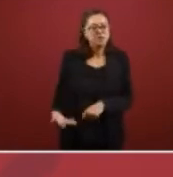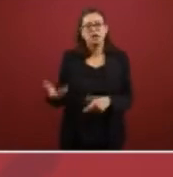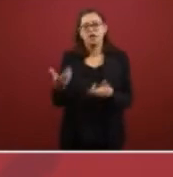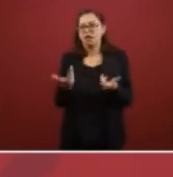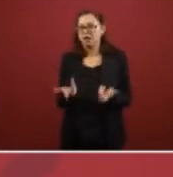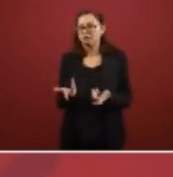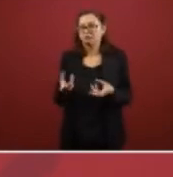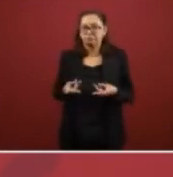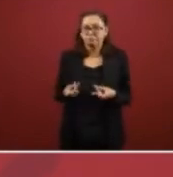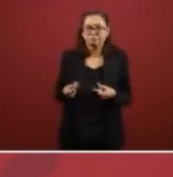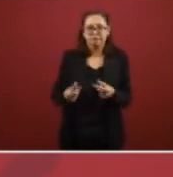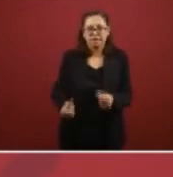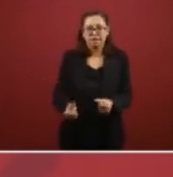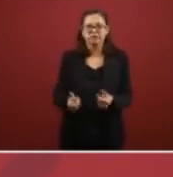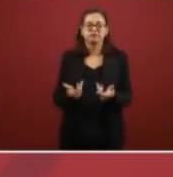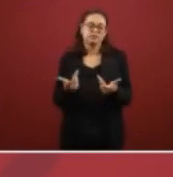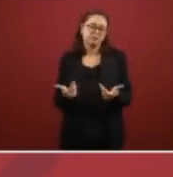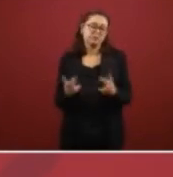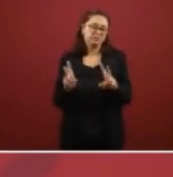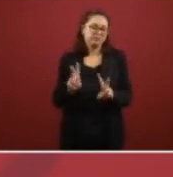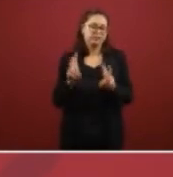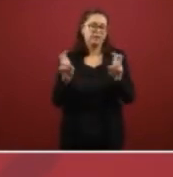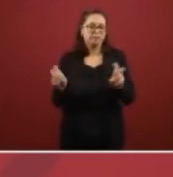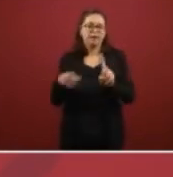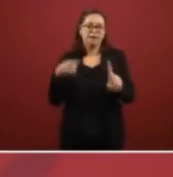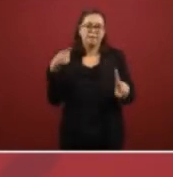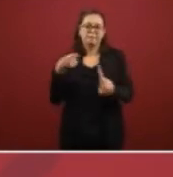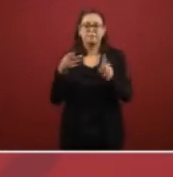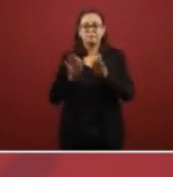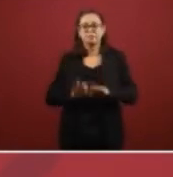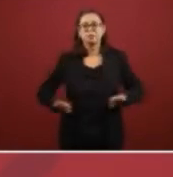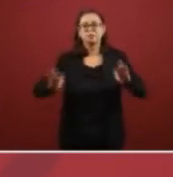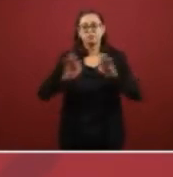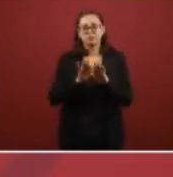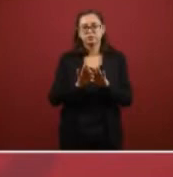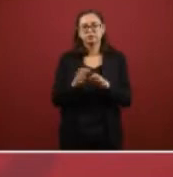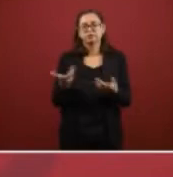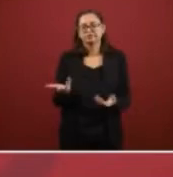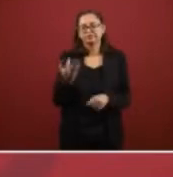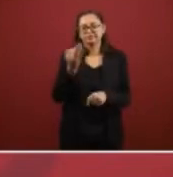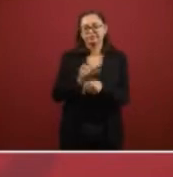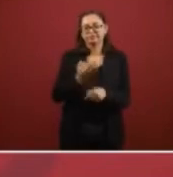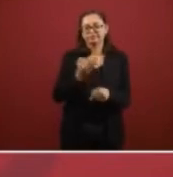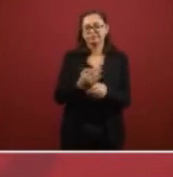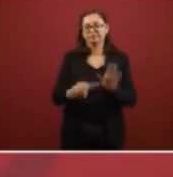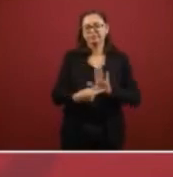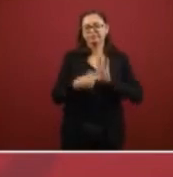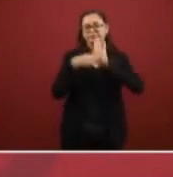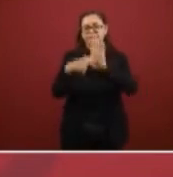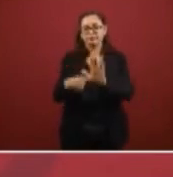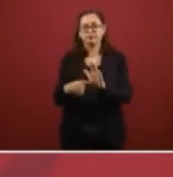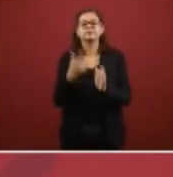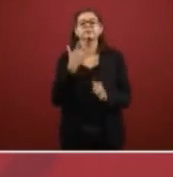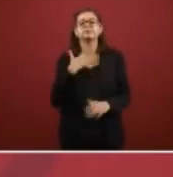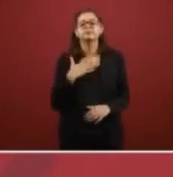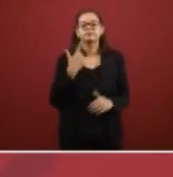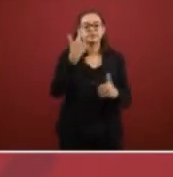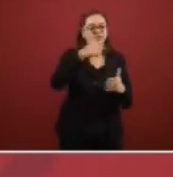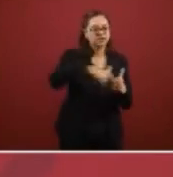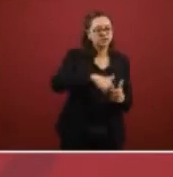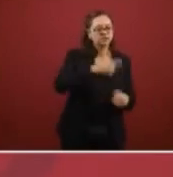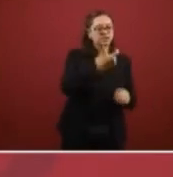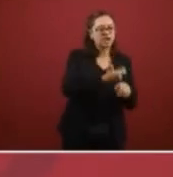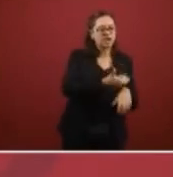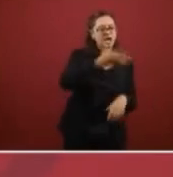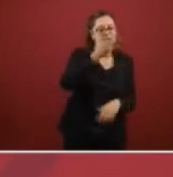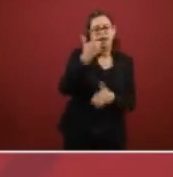the family's economy, we are going to present who's who in the prices